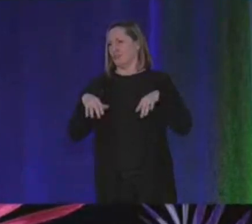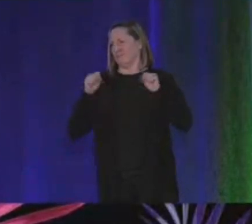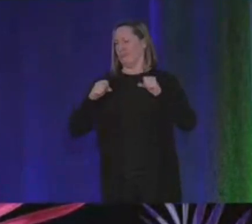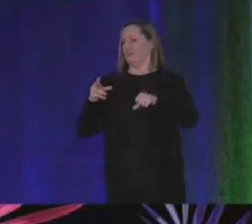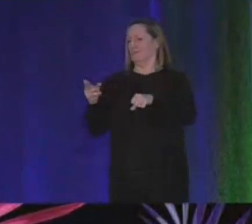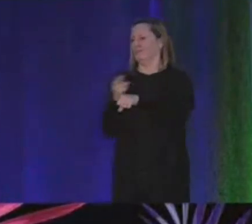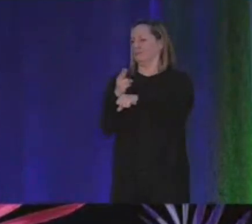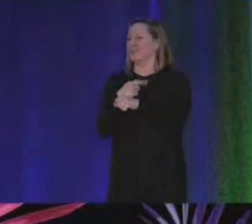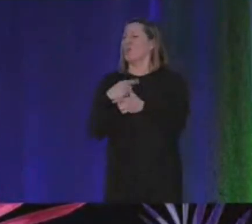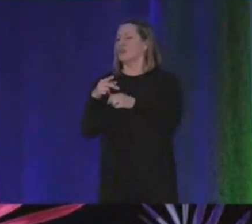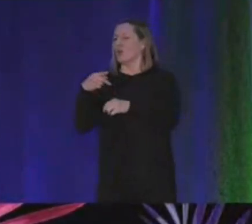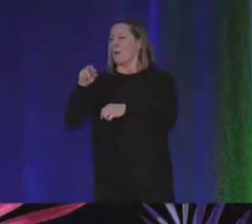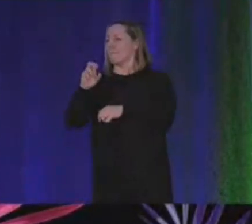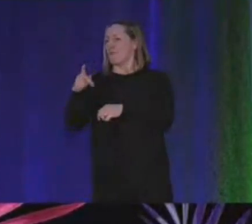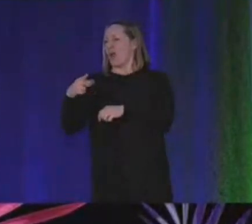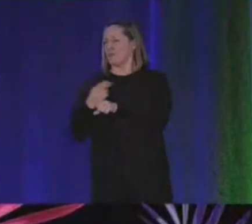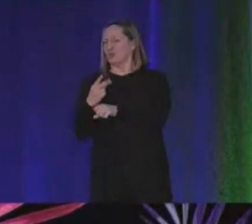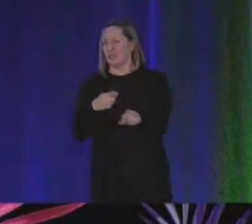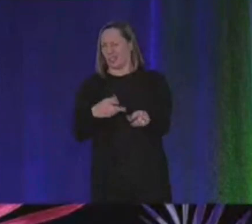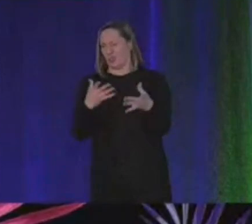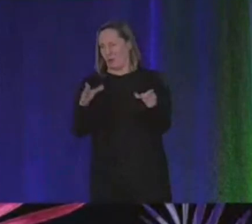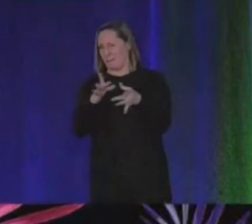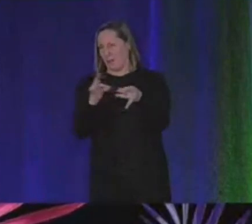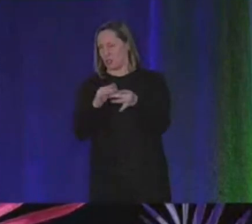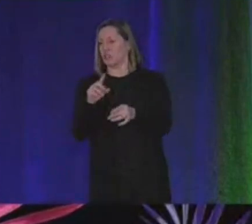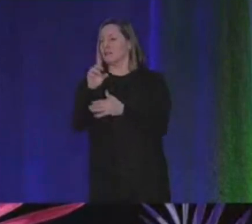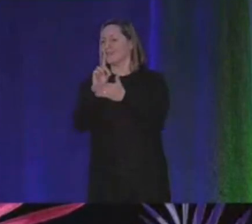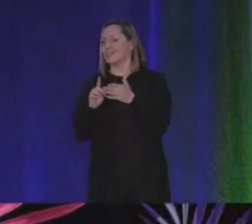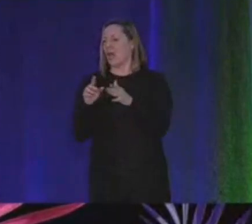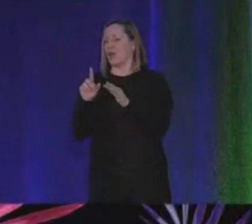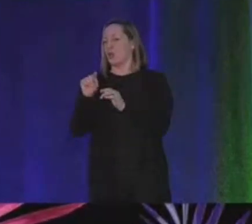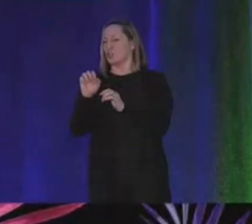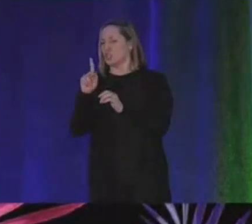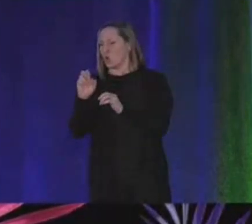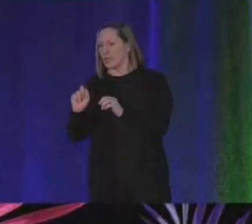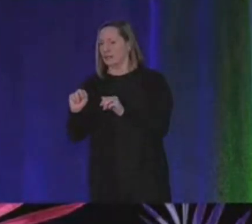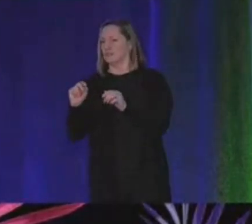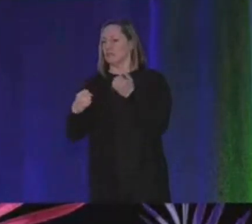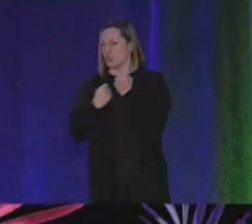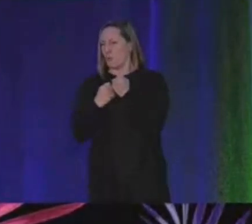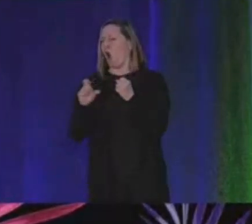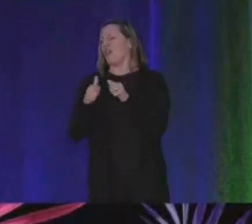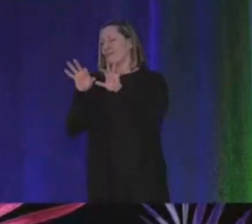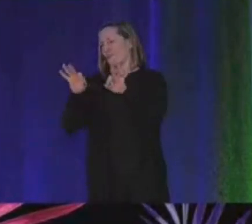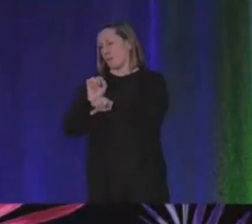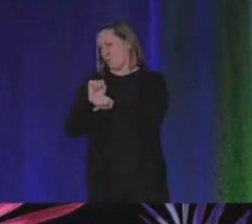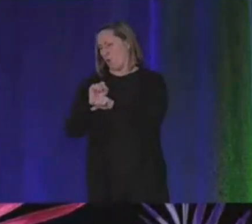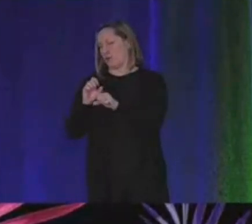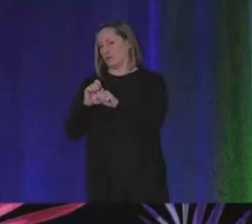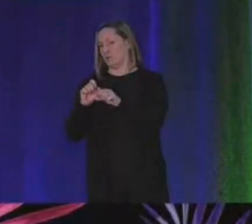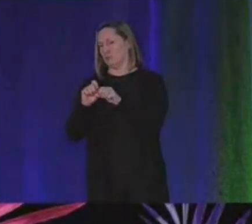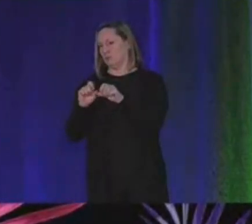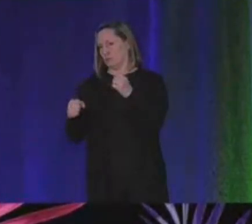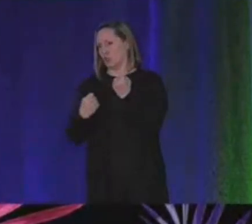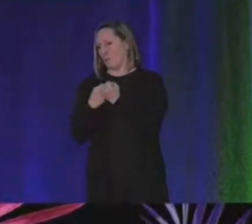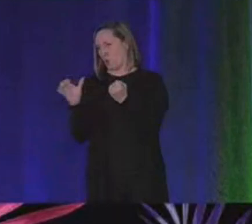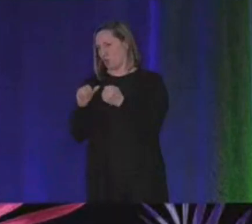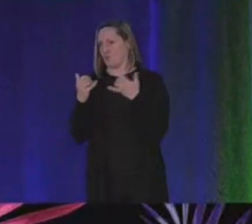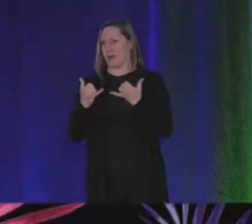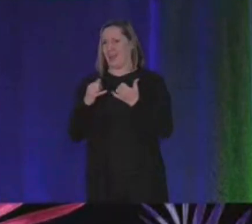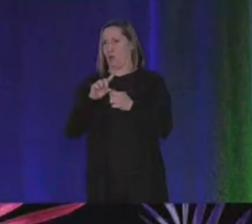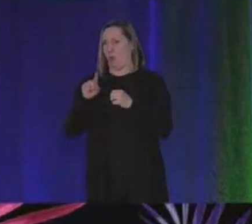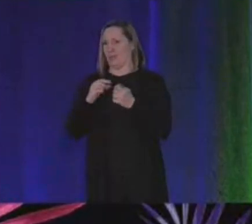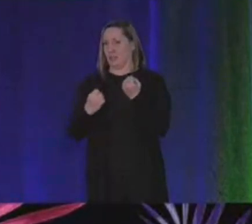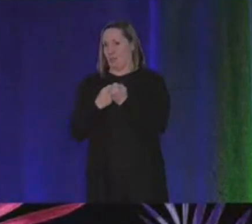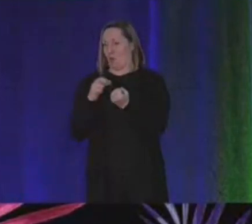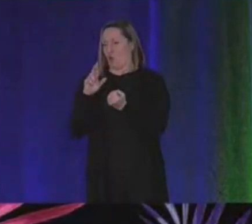like prop usage, like you mentioned, Hosh'ki, design token support, as well as other framework support, because we only support React right now, but we're looking into